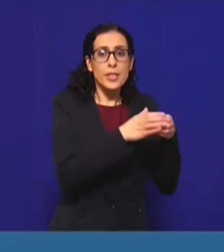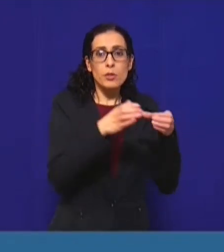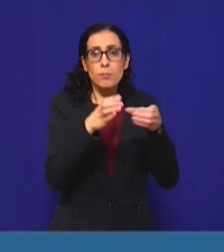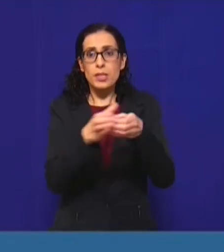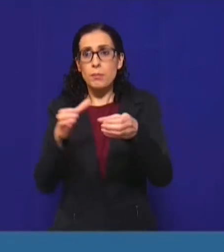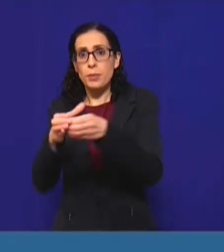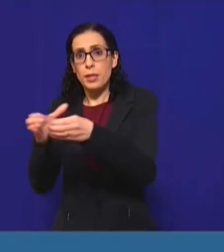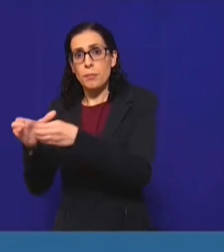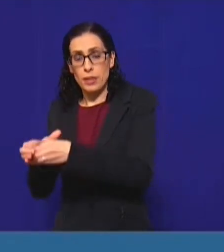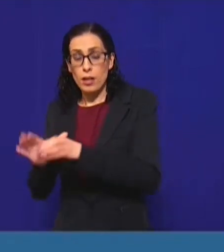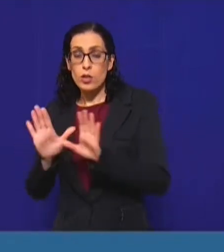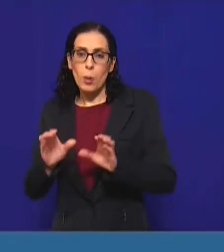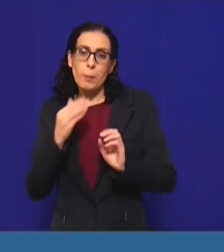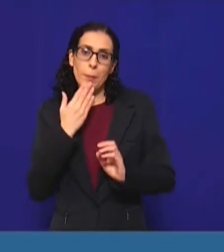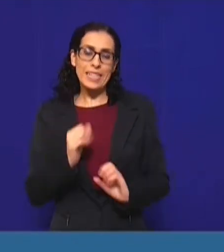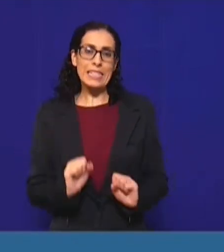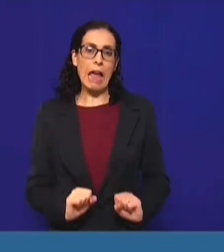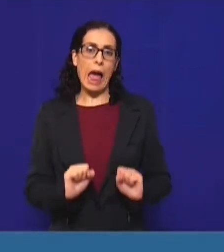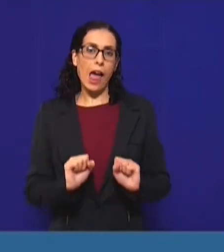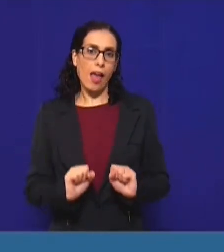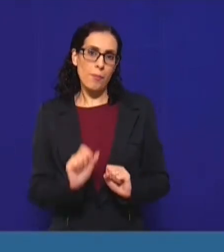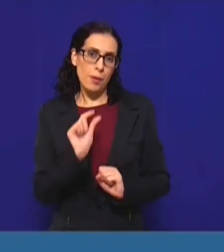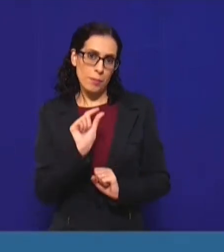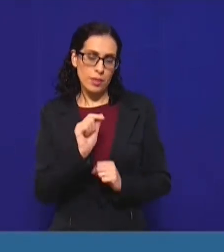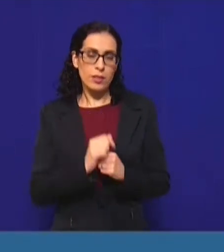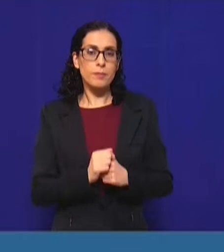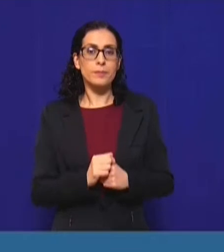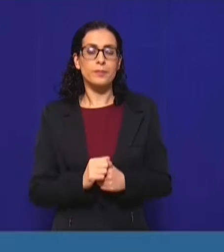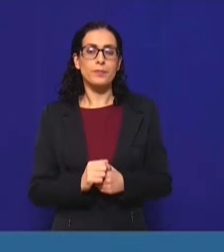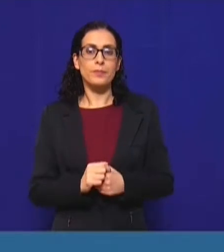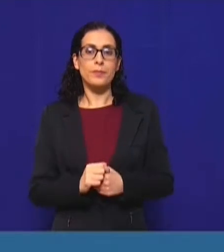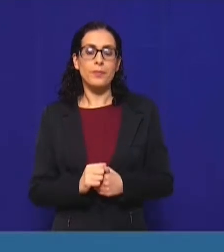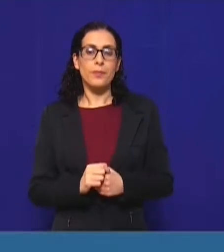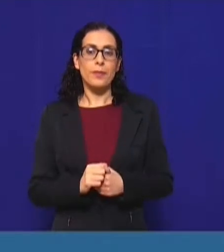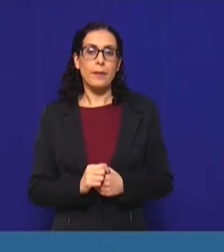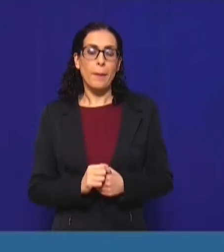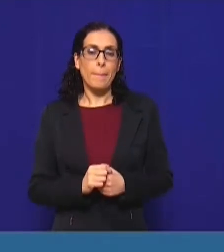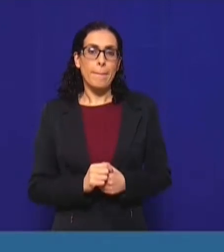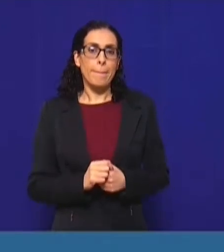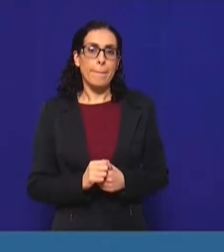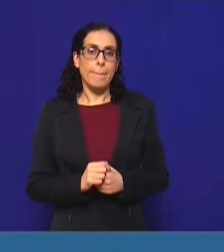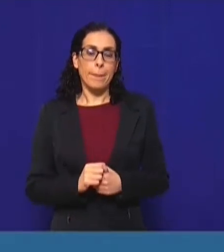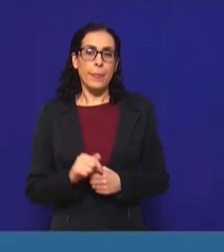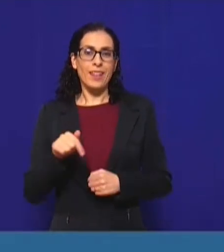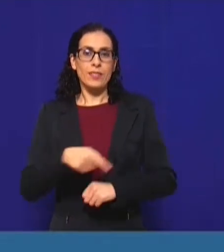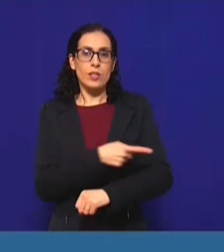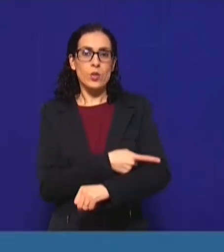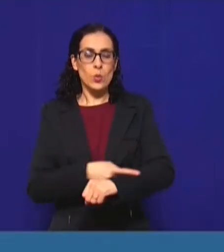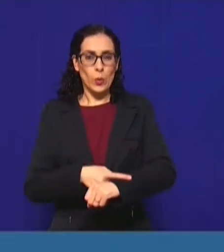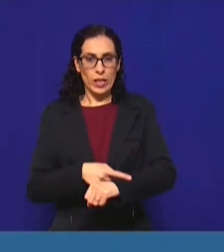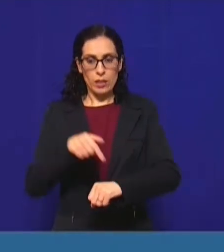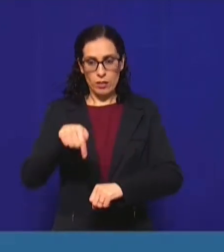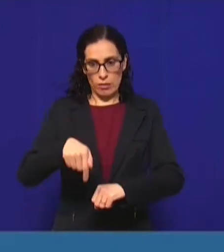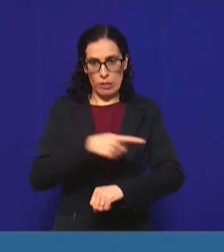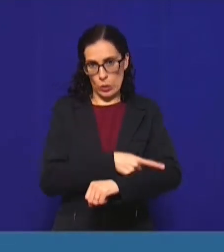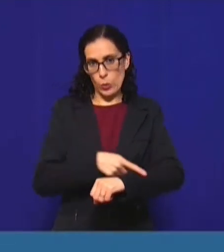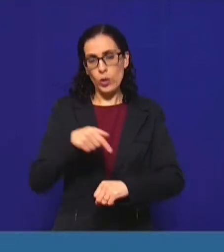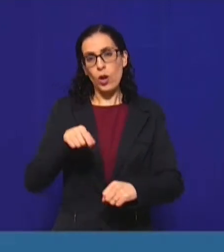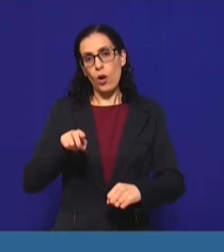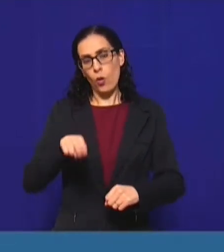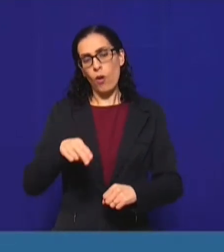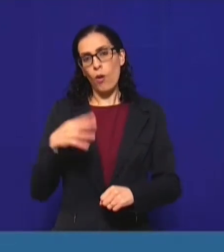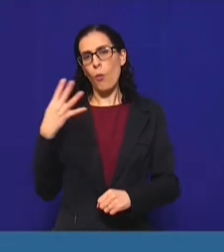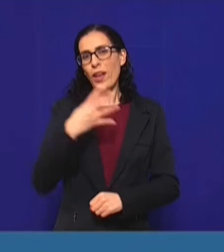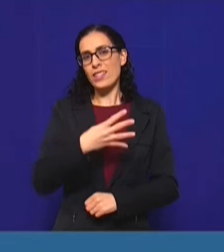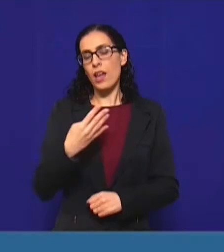your invitation so that we will be offering you the vaccination. This week, on Wednesday, we started also with the vaccination of